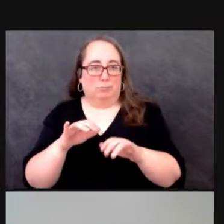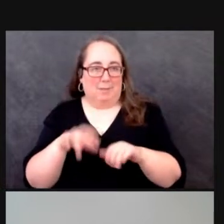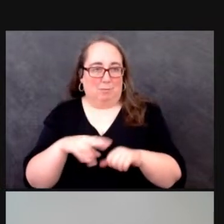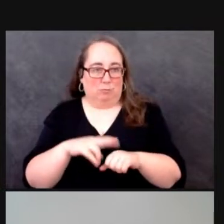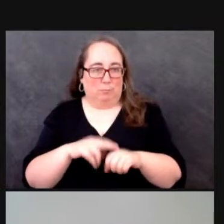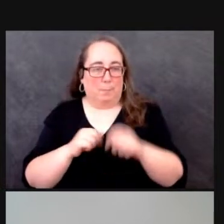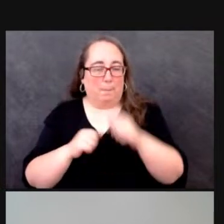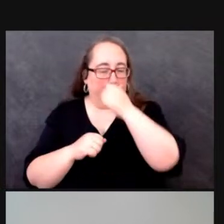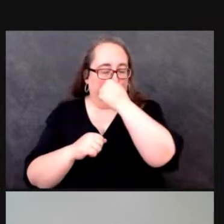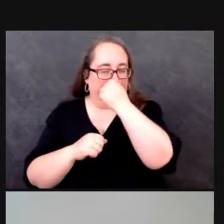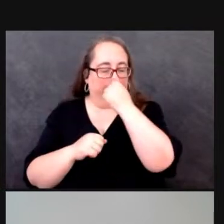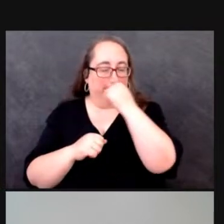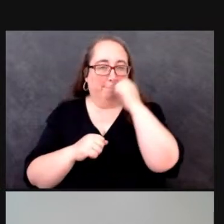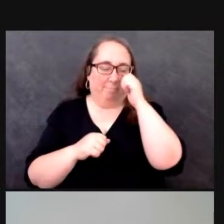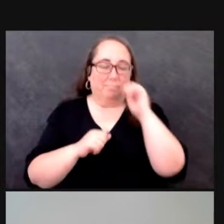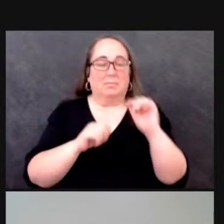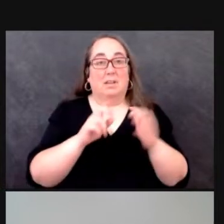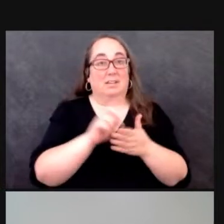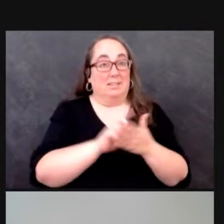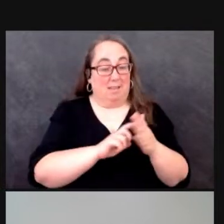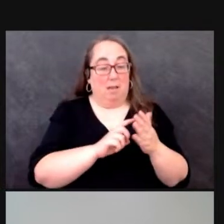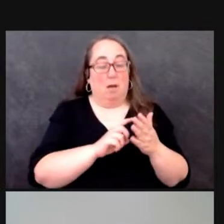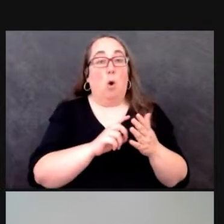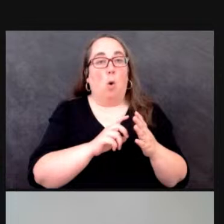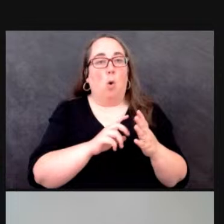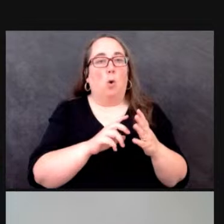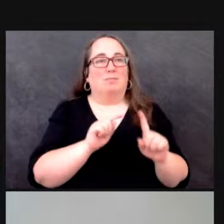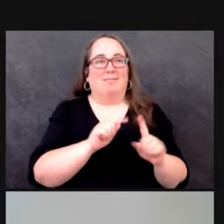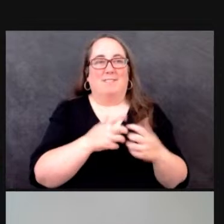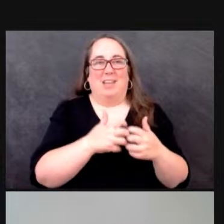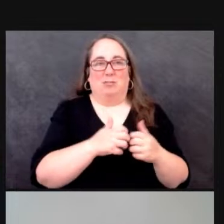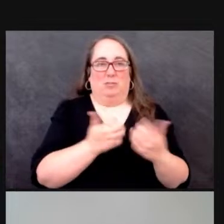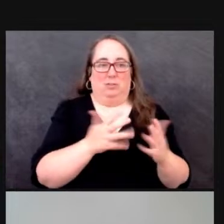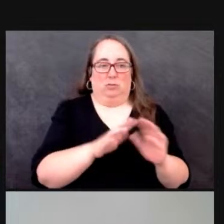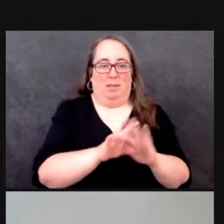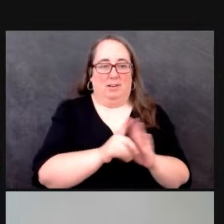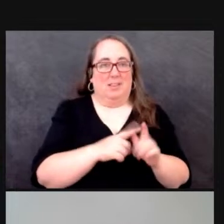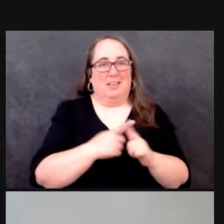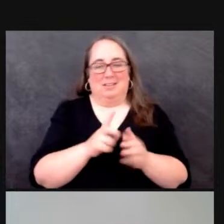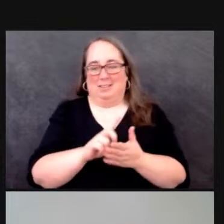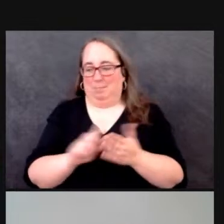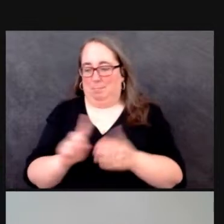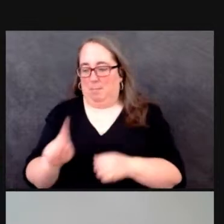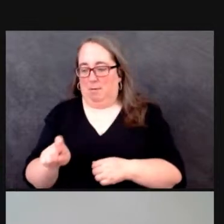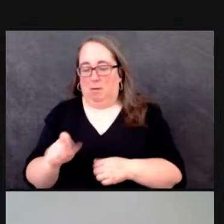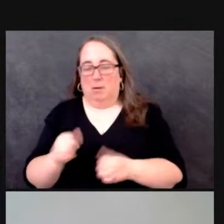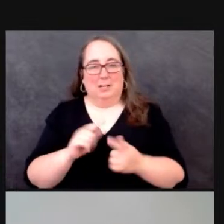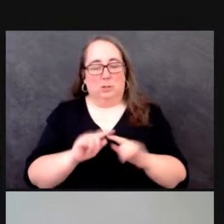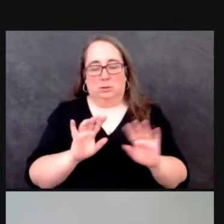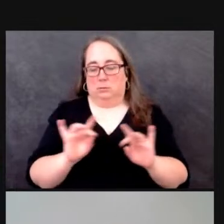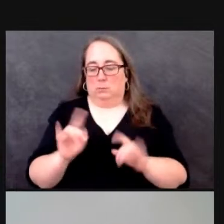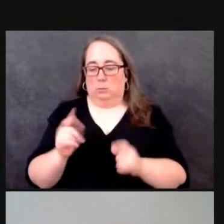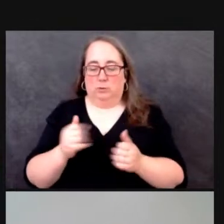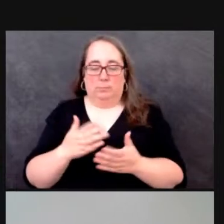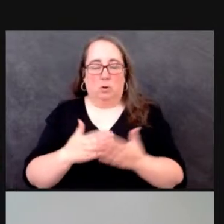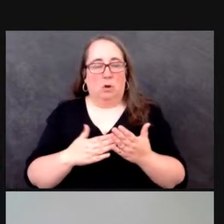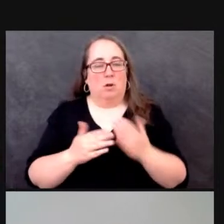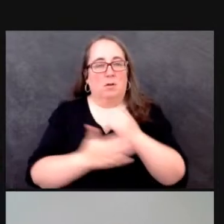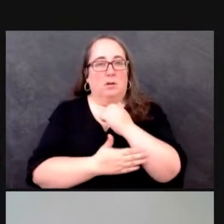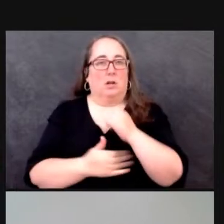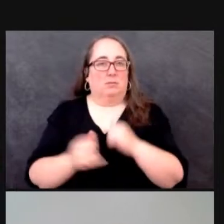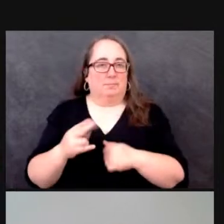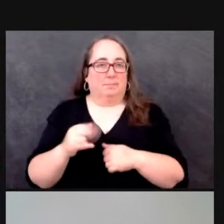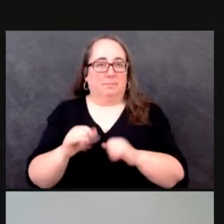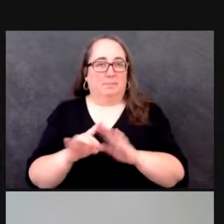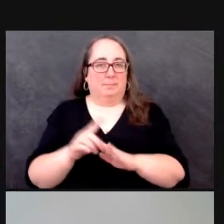selected, designs needed to be created. More specifically, the commission needed to select which elements of the country's history would be chosen